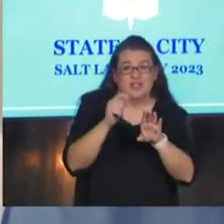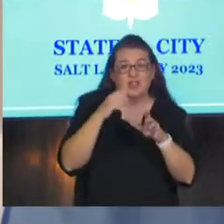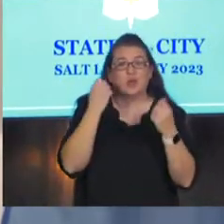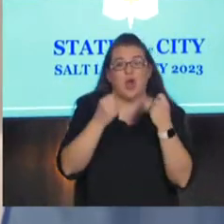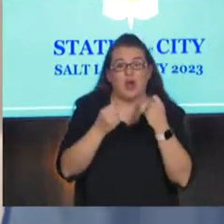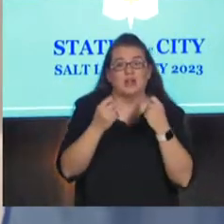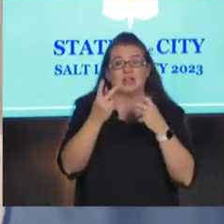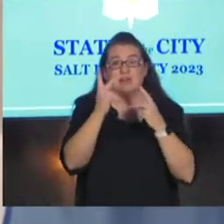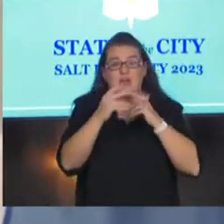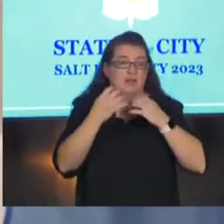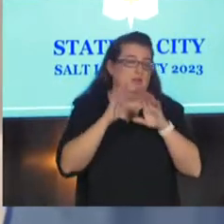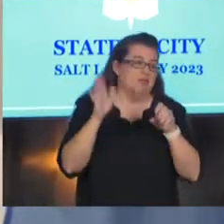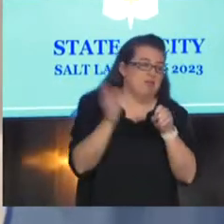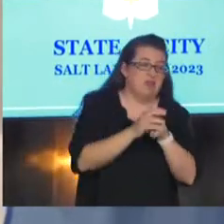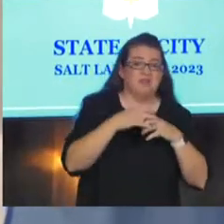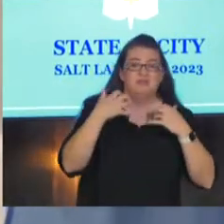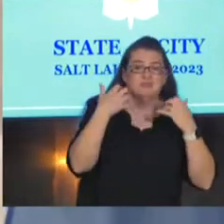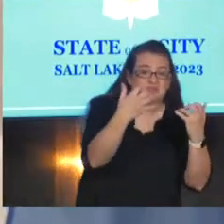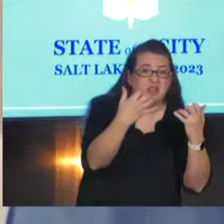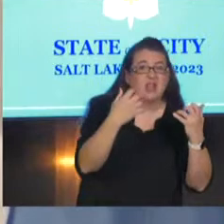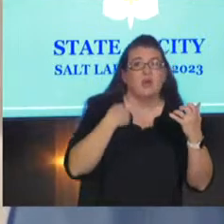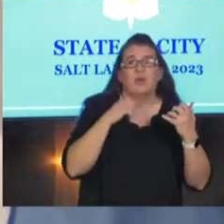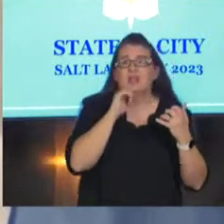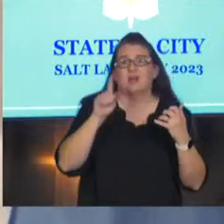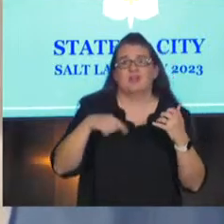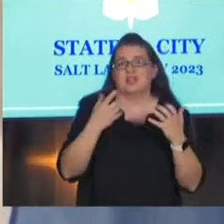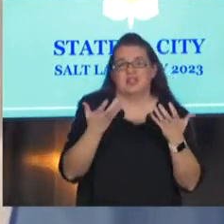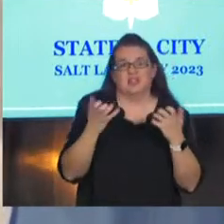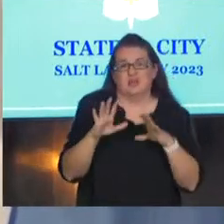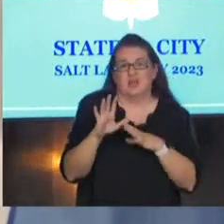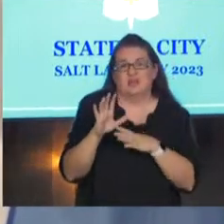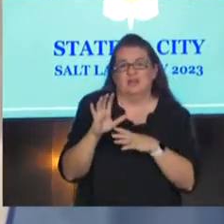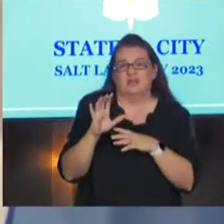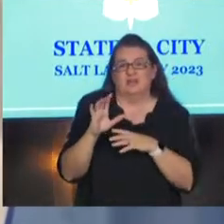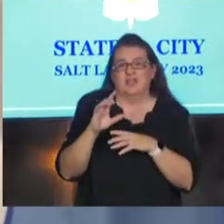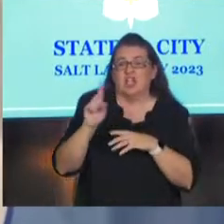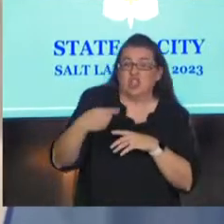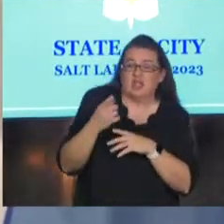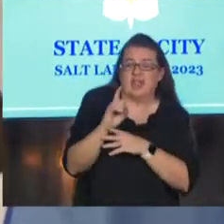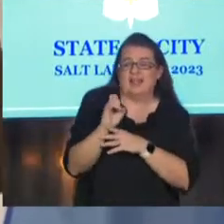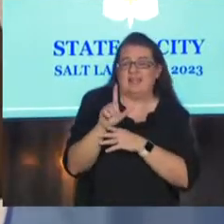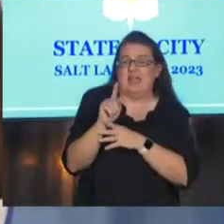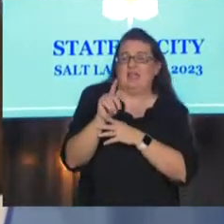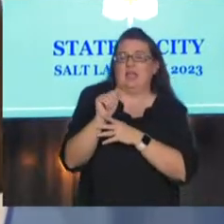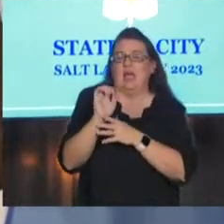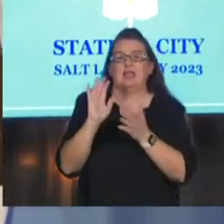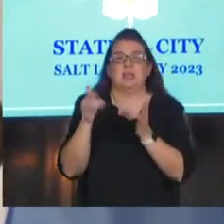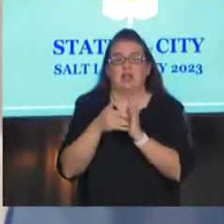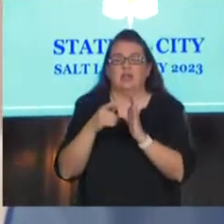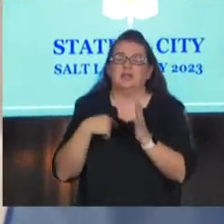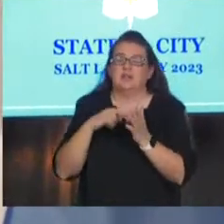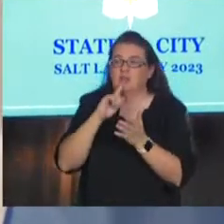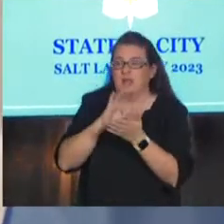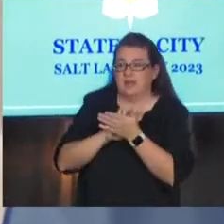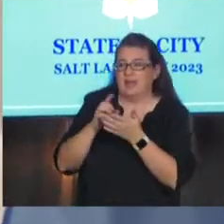Center. We don't just want the Delta Center, but it's really fun and good to say the Delta Center again. We